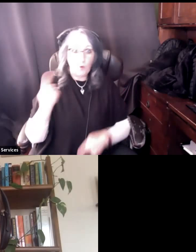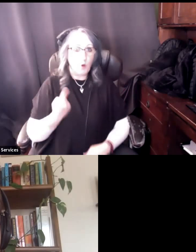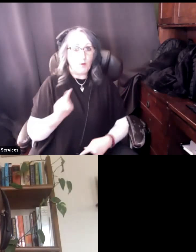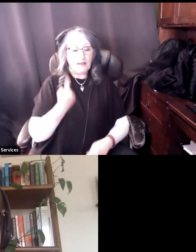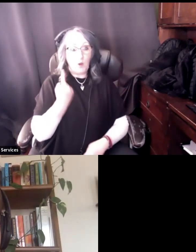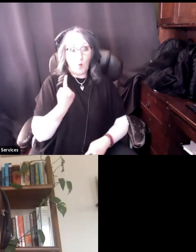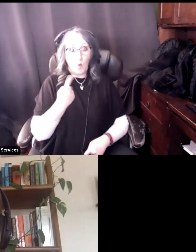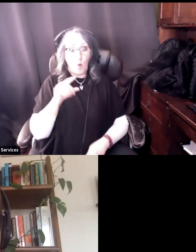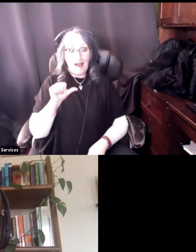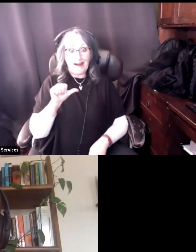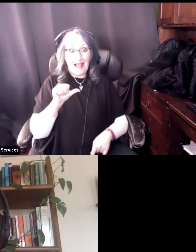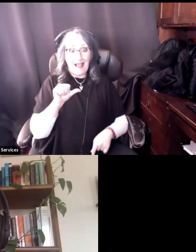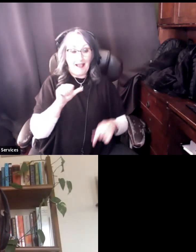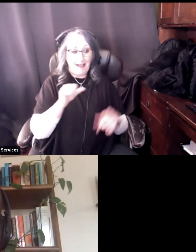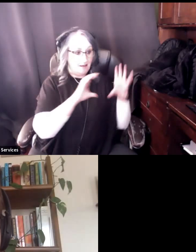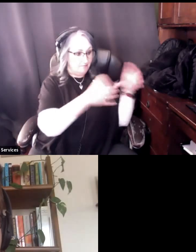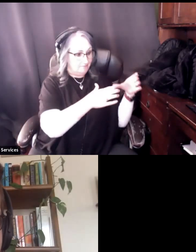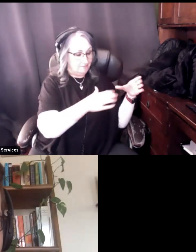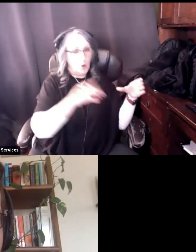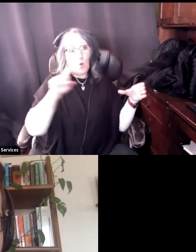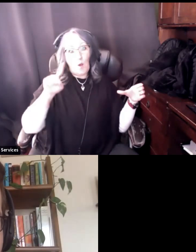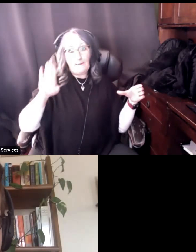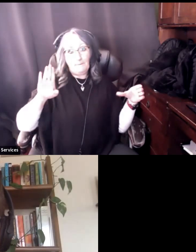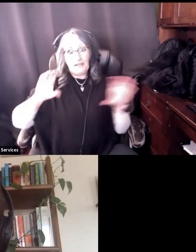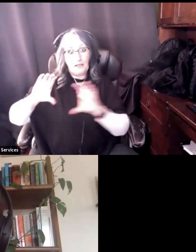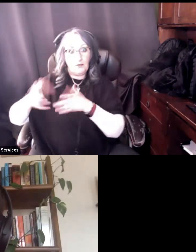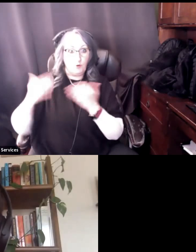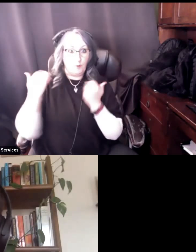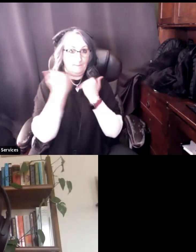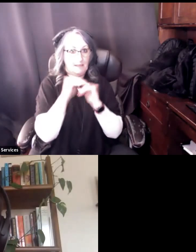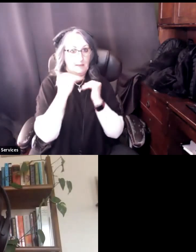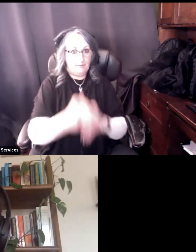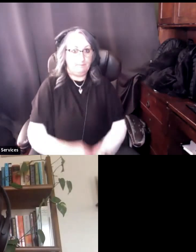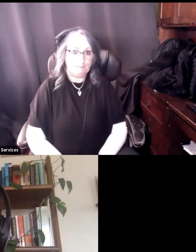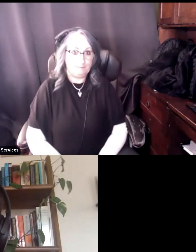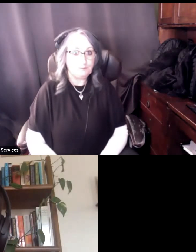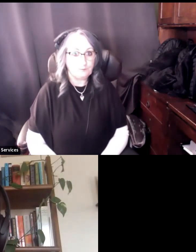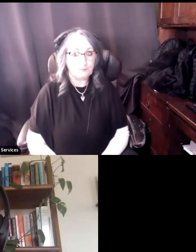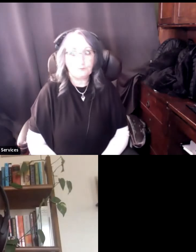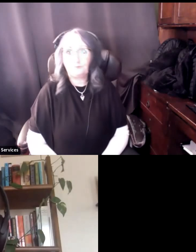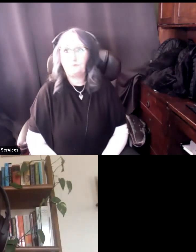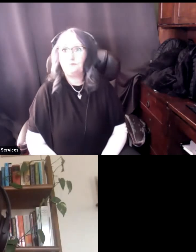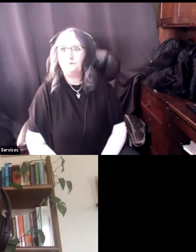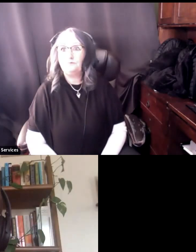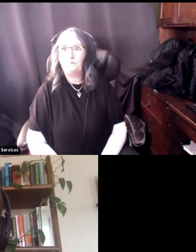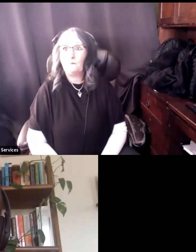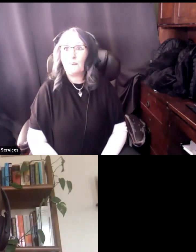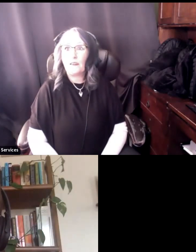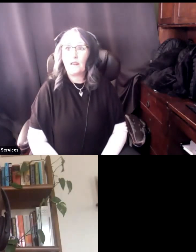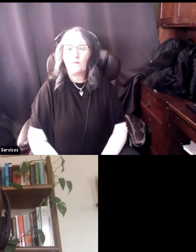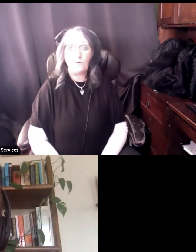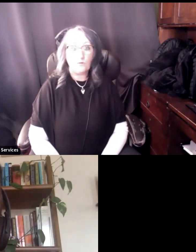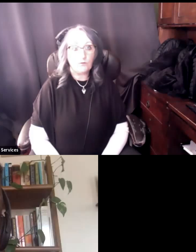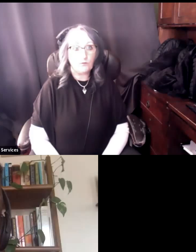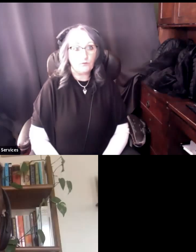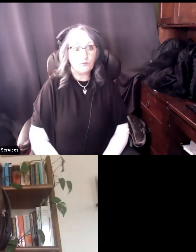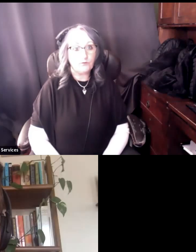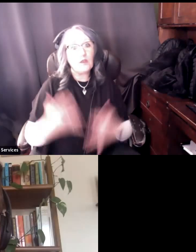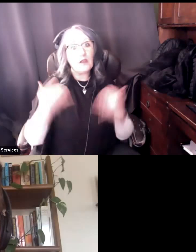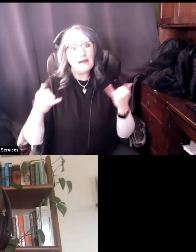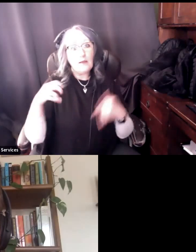still limited. Okay. So now I'm going to switch over. I'm going